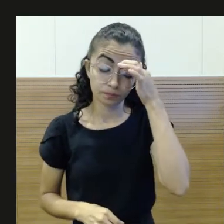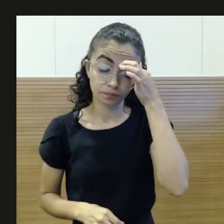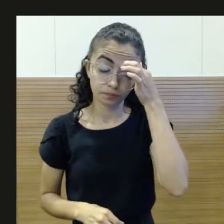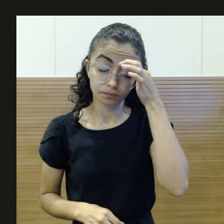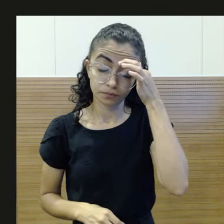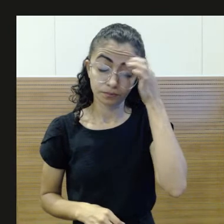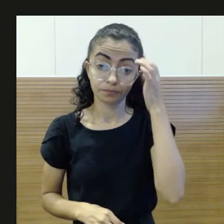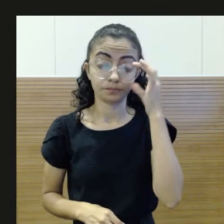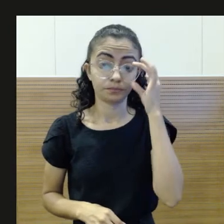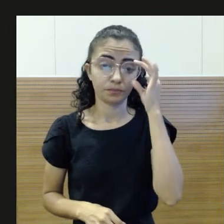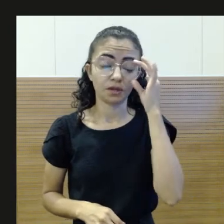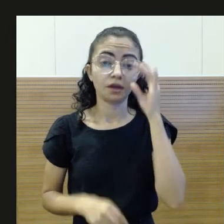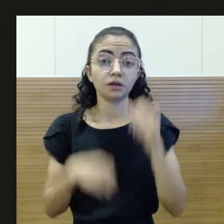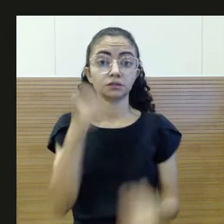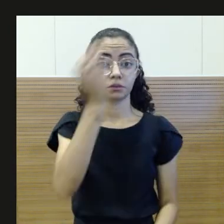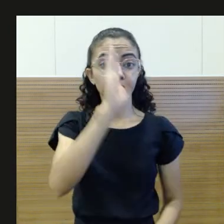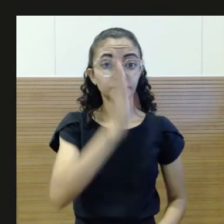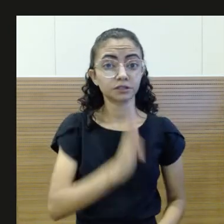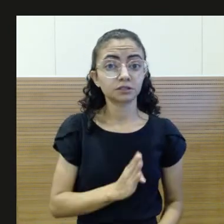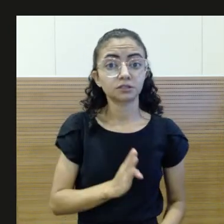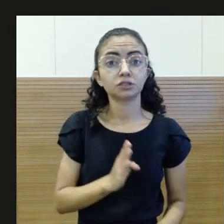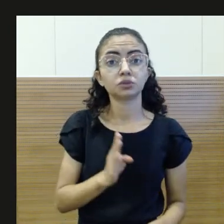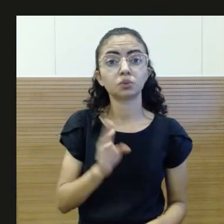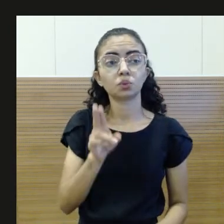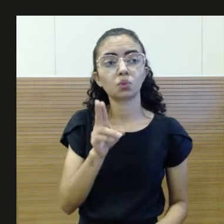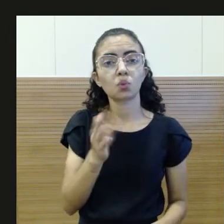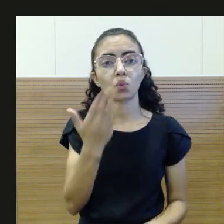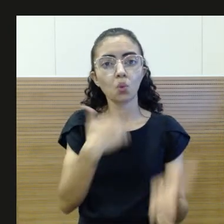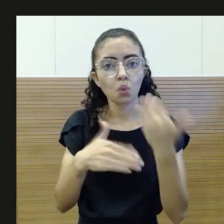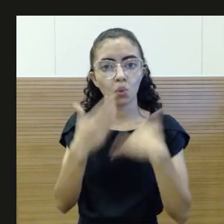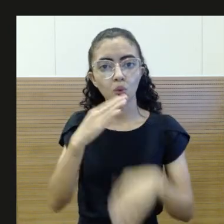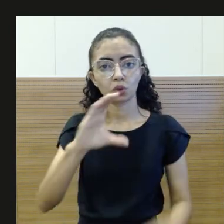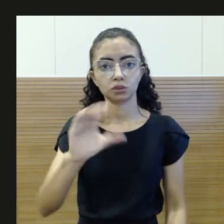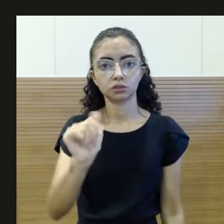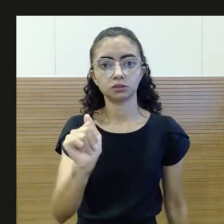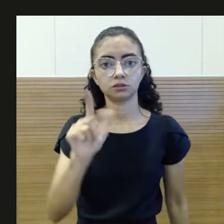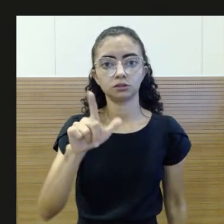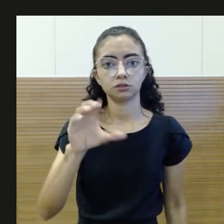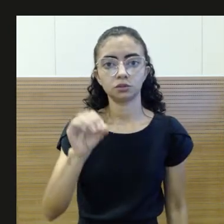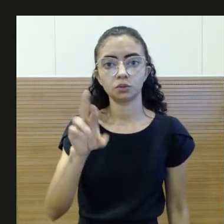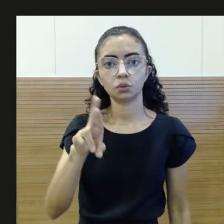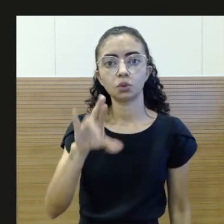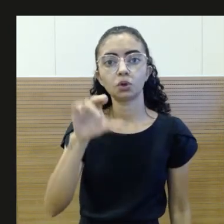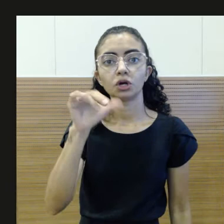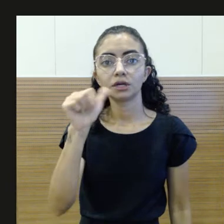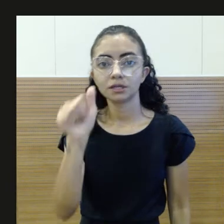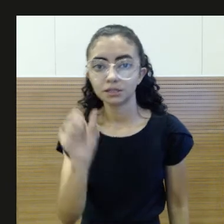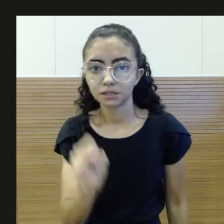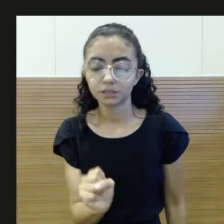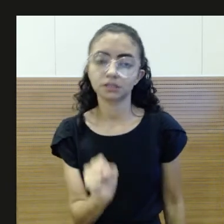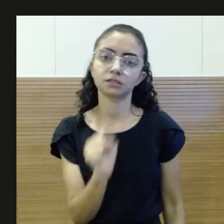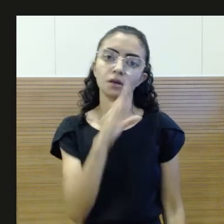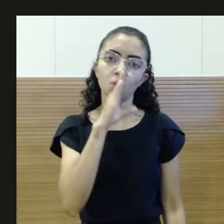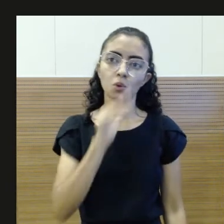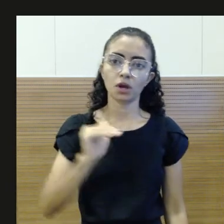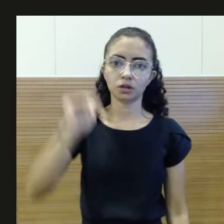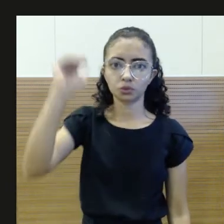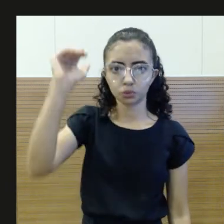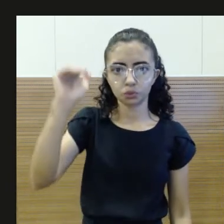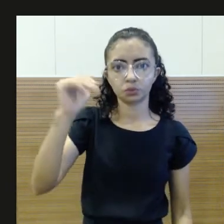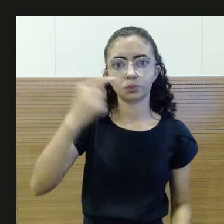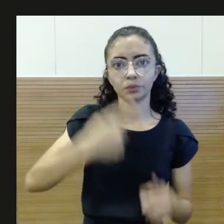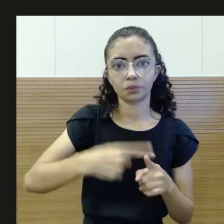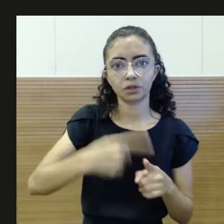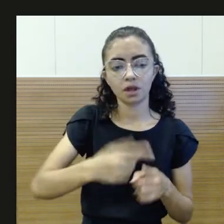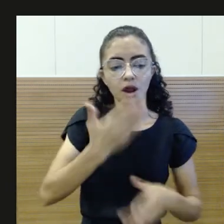as well. And we have, as the larger recommendation, the golden rule that summarizes